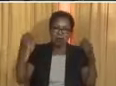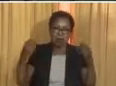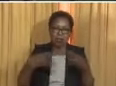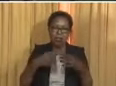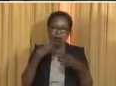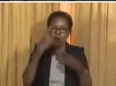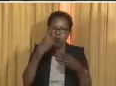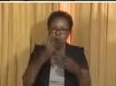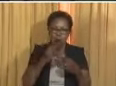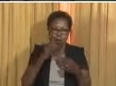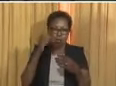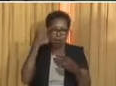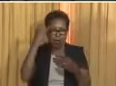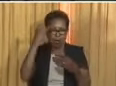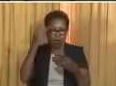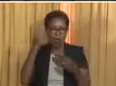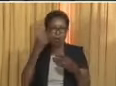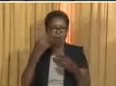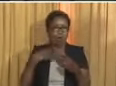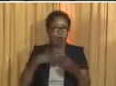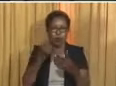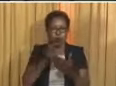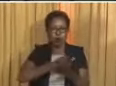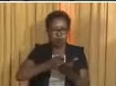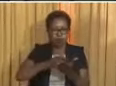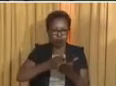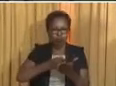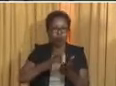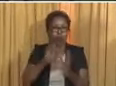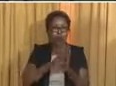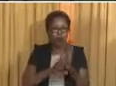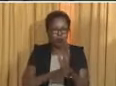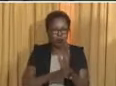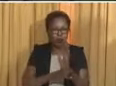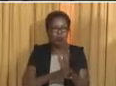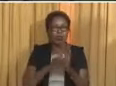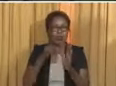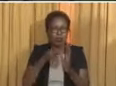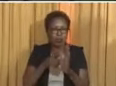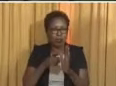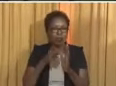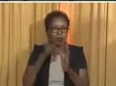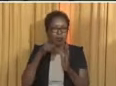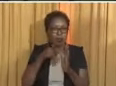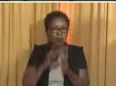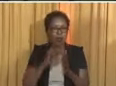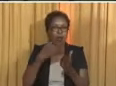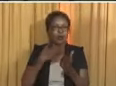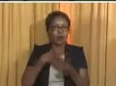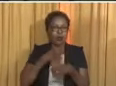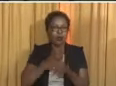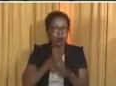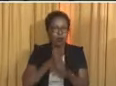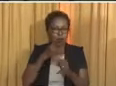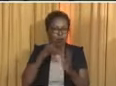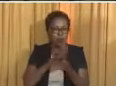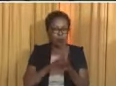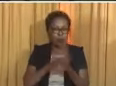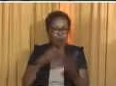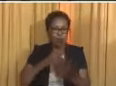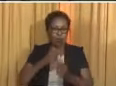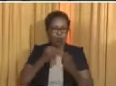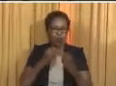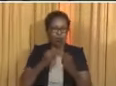of the Constitution was to discard parliamentary monopoly over the constitutional amendment process and to make it more inclusive.